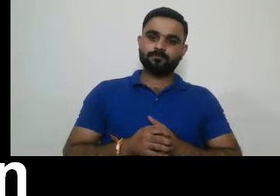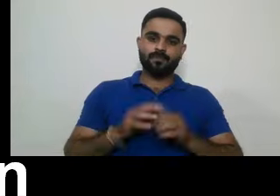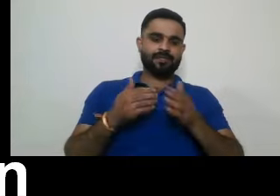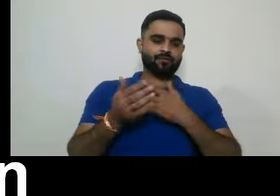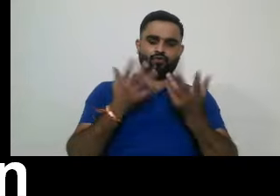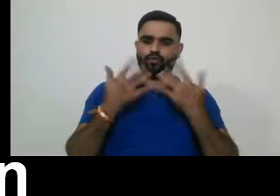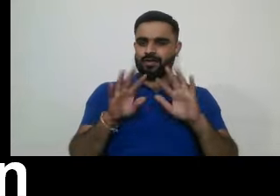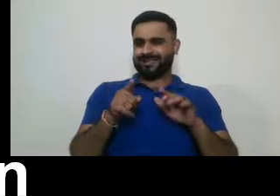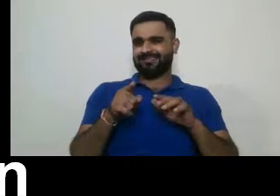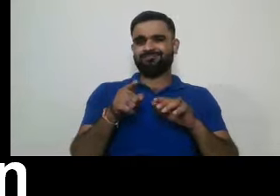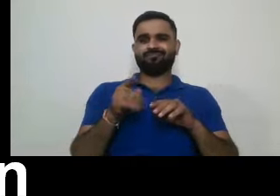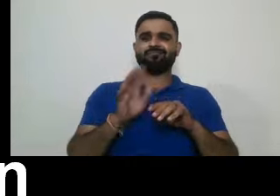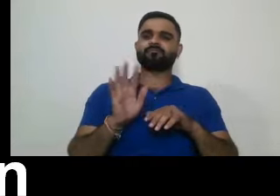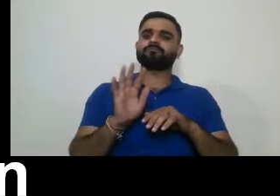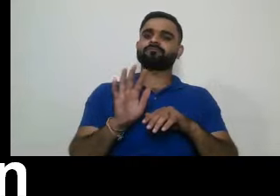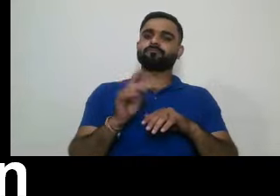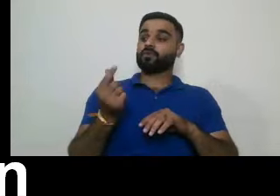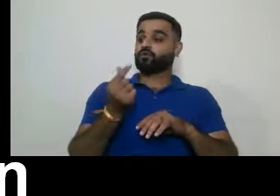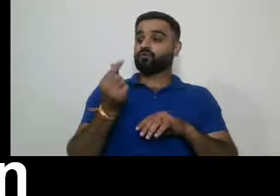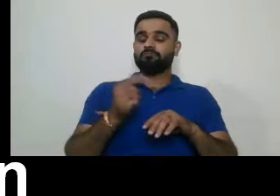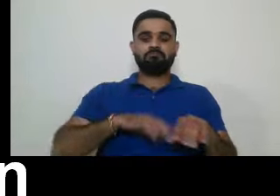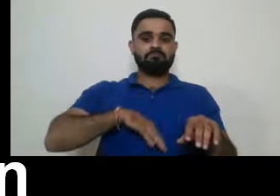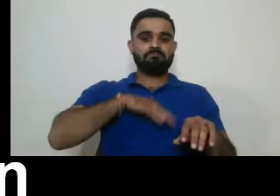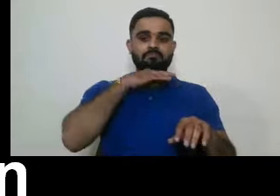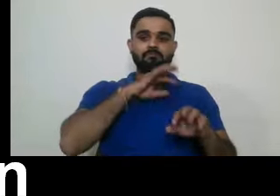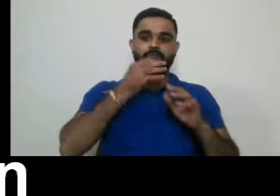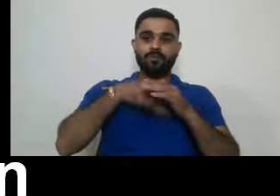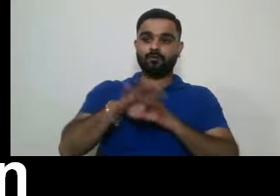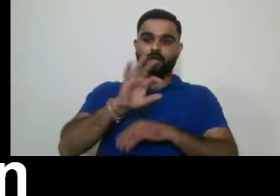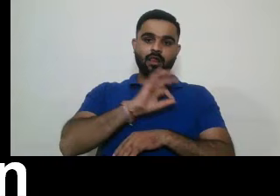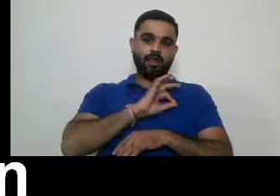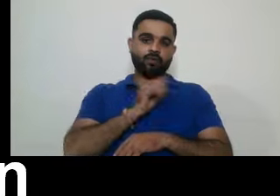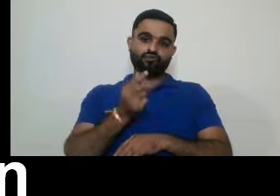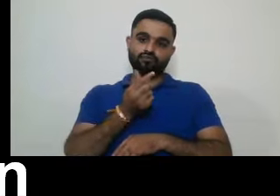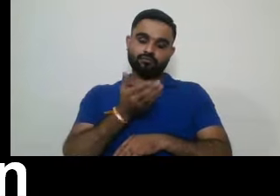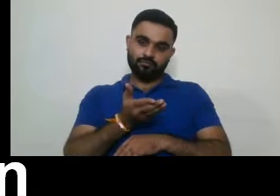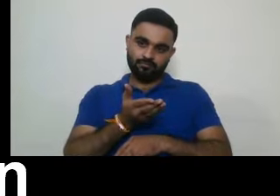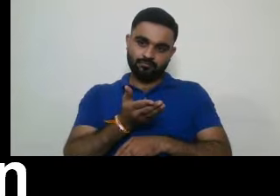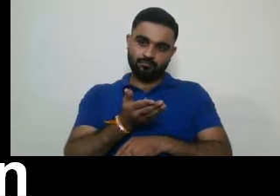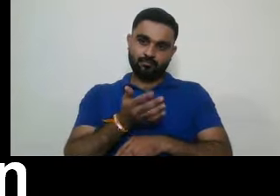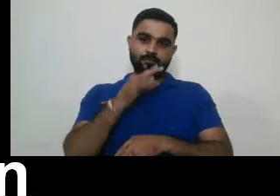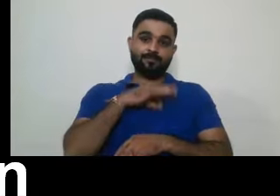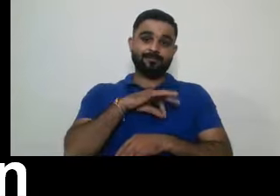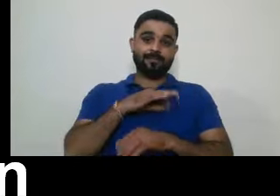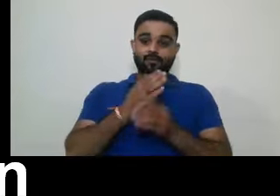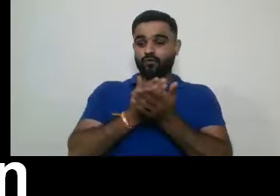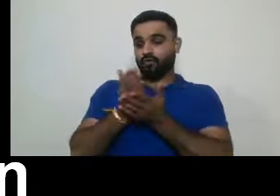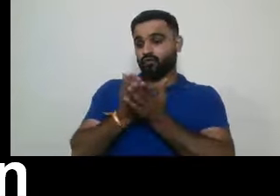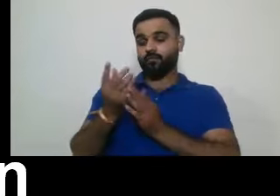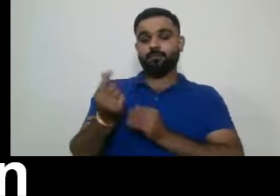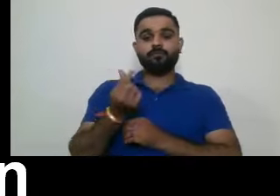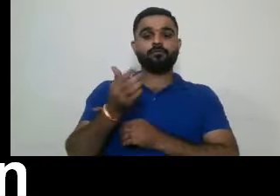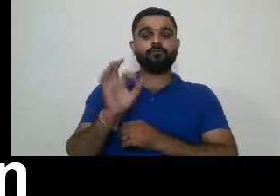However, it is not used enough. It's underutilized, and the way it can be